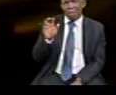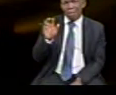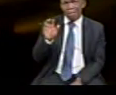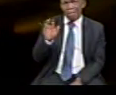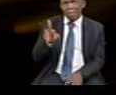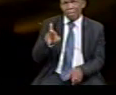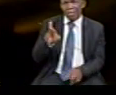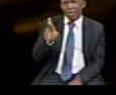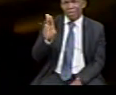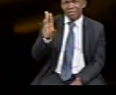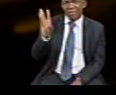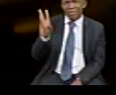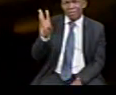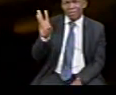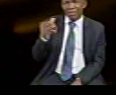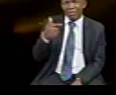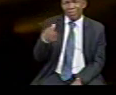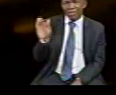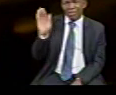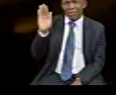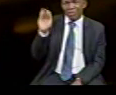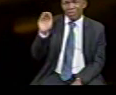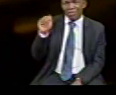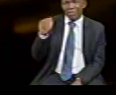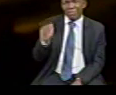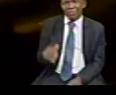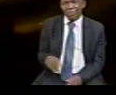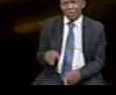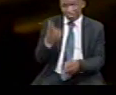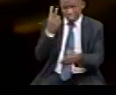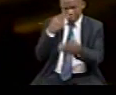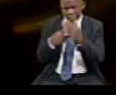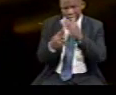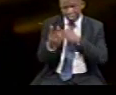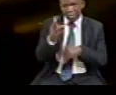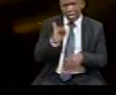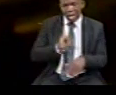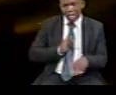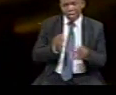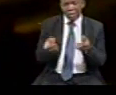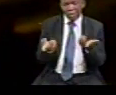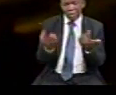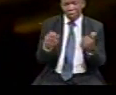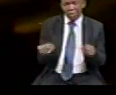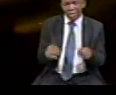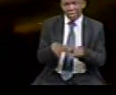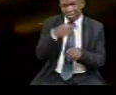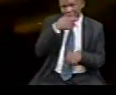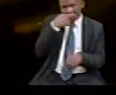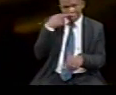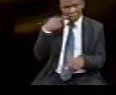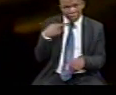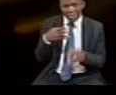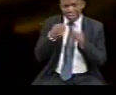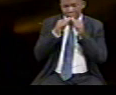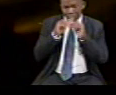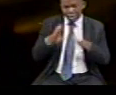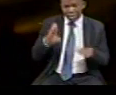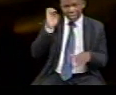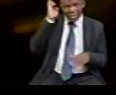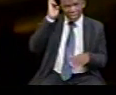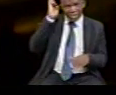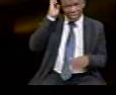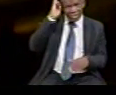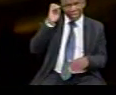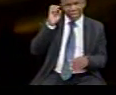Revelation 16, 15. He says, behold, I come as a thief. Blessed is he